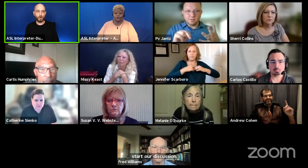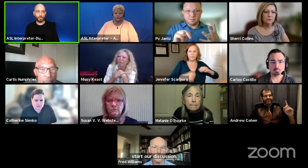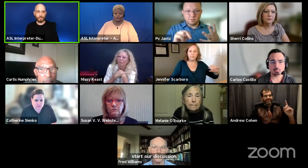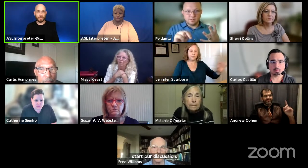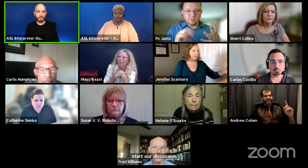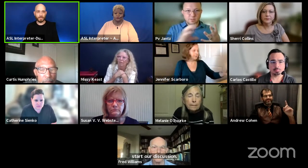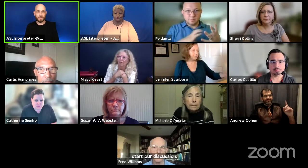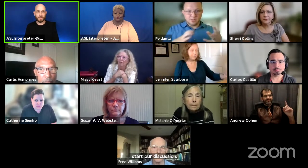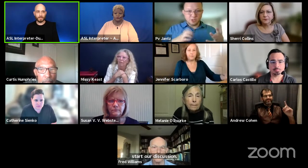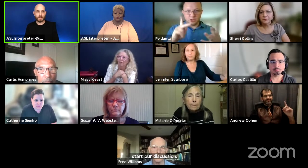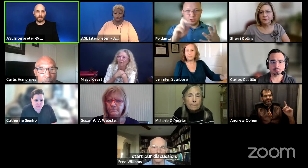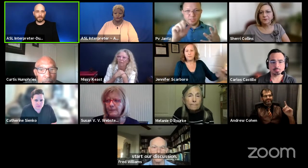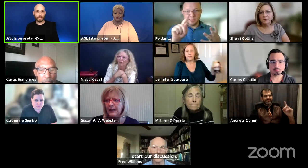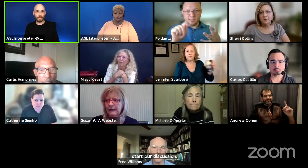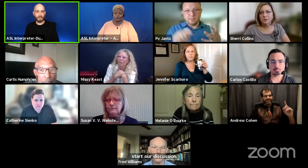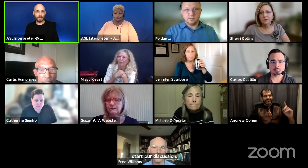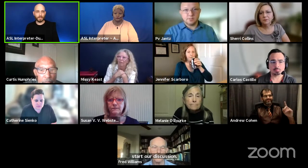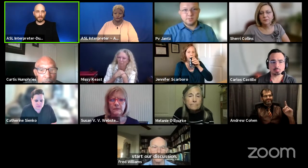Commissioner Cohen.